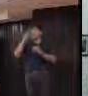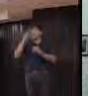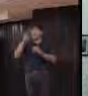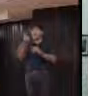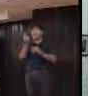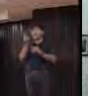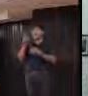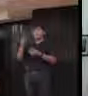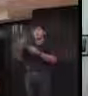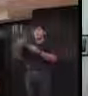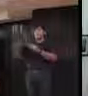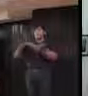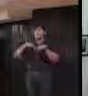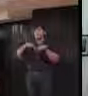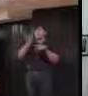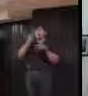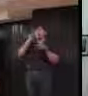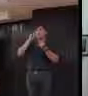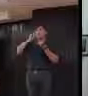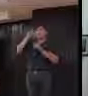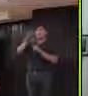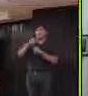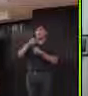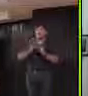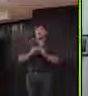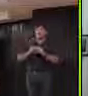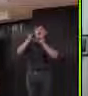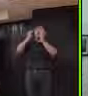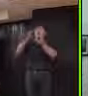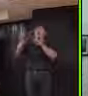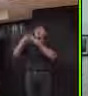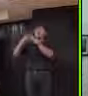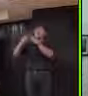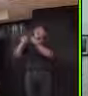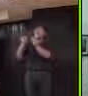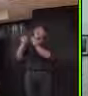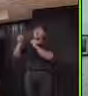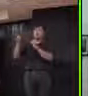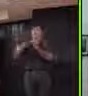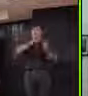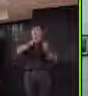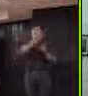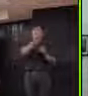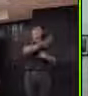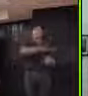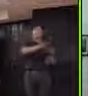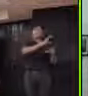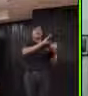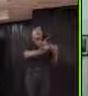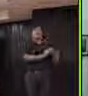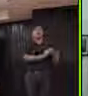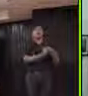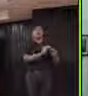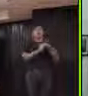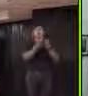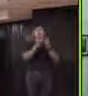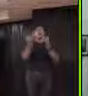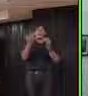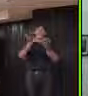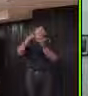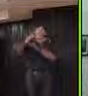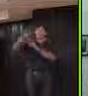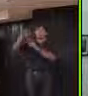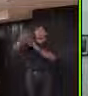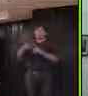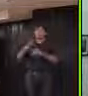that should be reimbursed from the state was higher in J&K than it was in others. But that is not only in J&K, there are several states